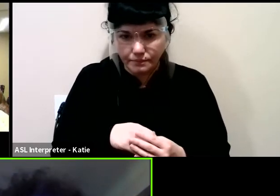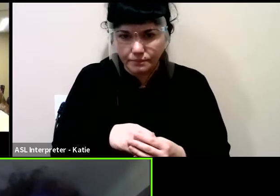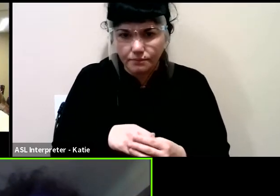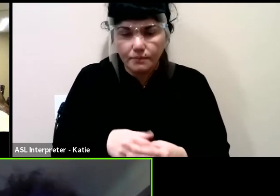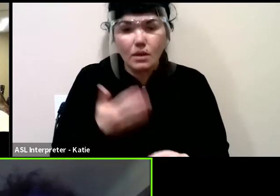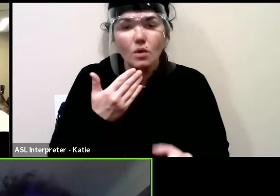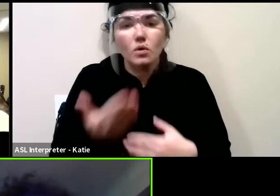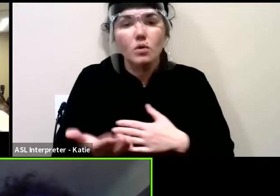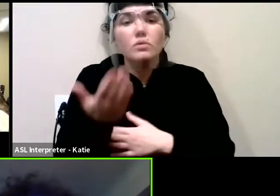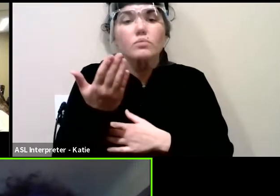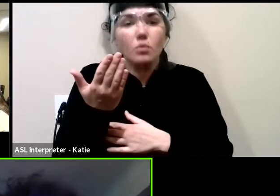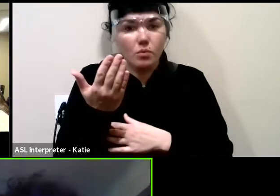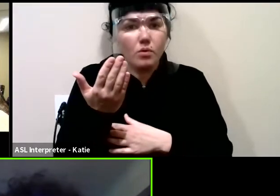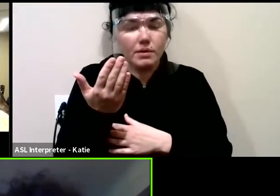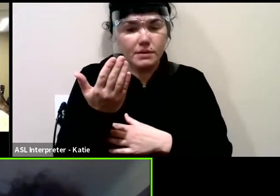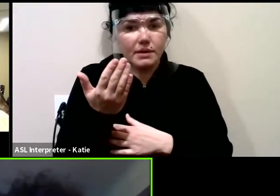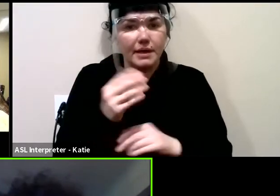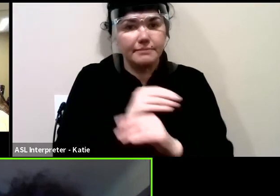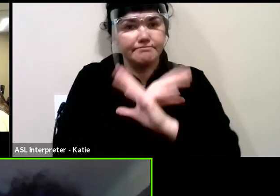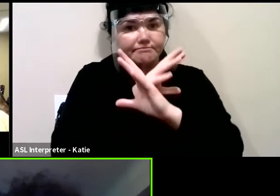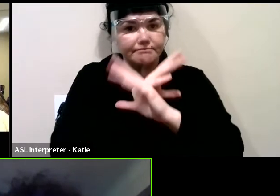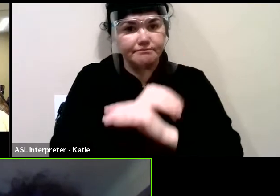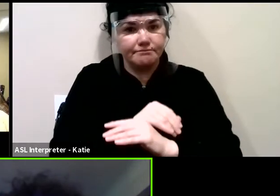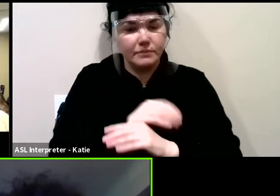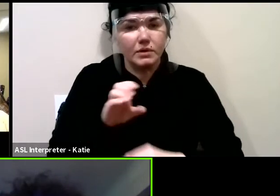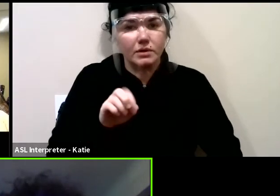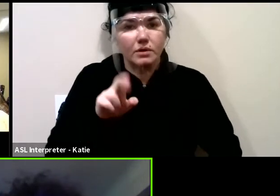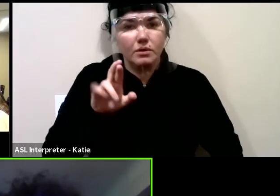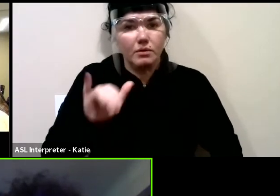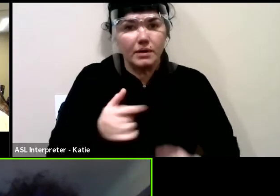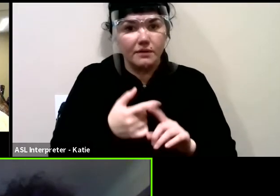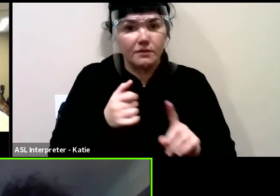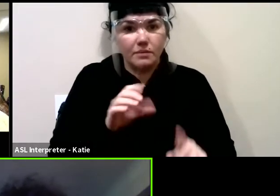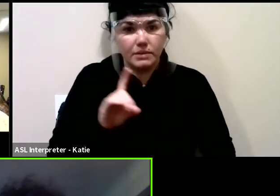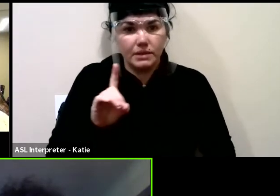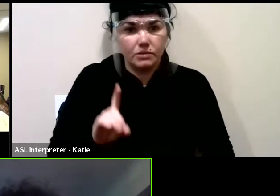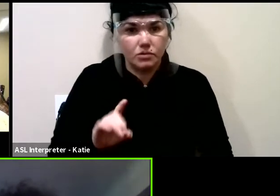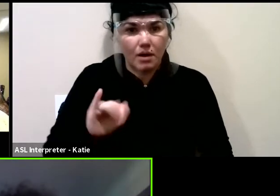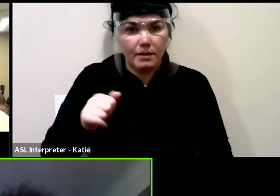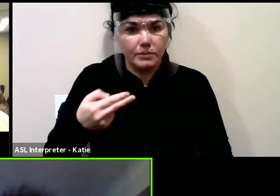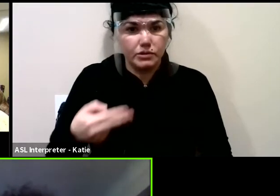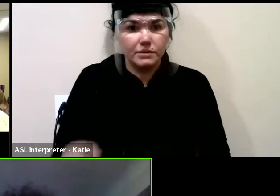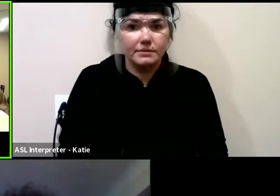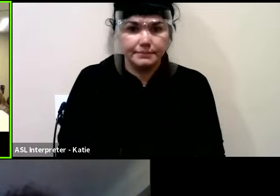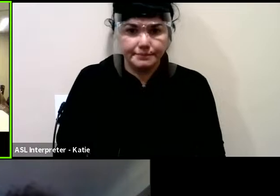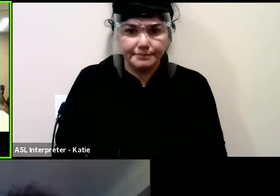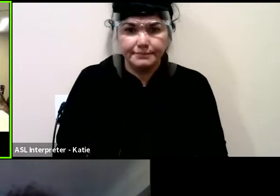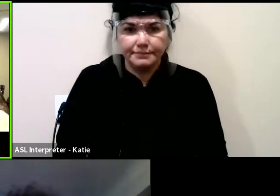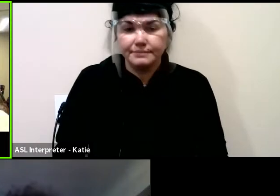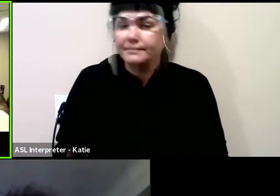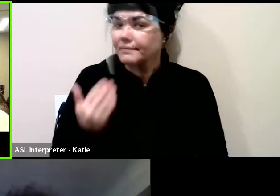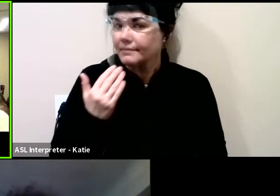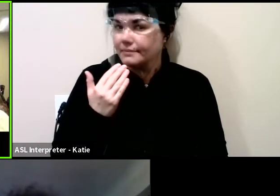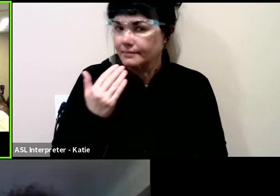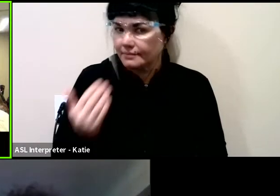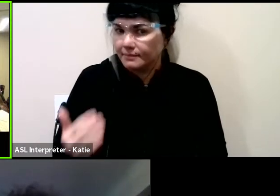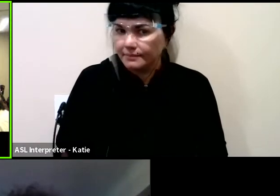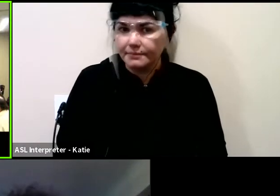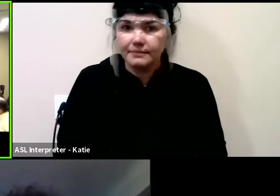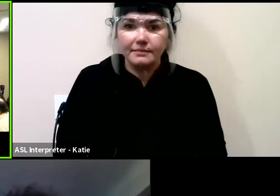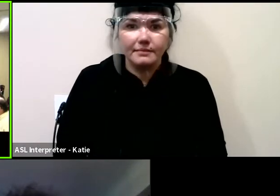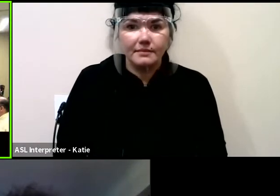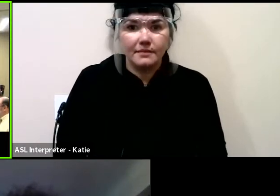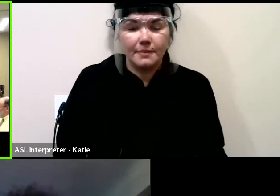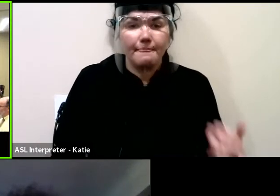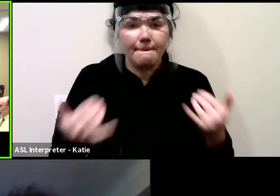good morning yes uh juanita curry attending remotely from detroit michigan thank you commissioner curry okay next in